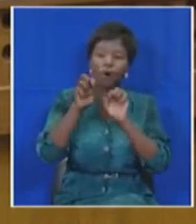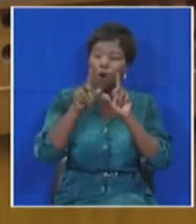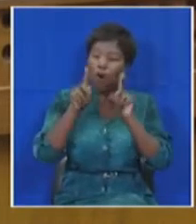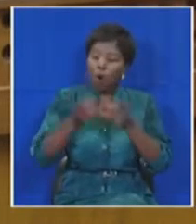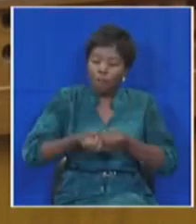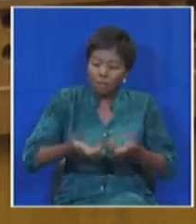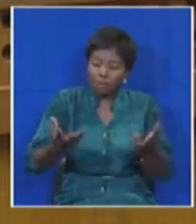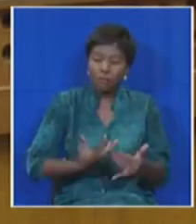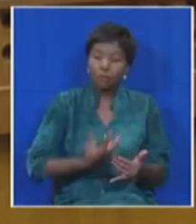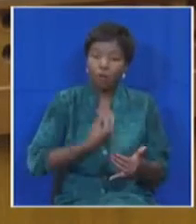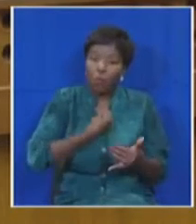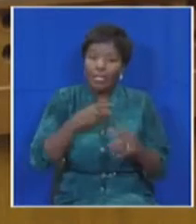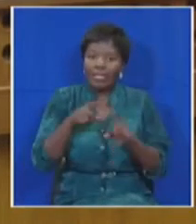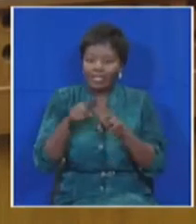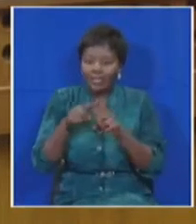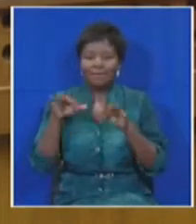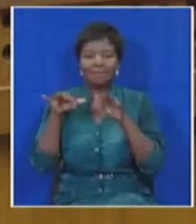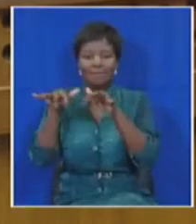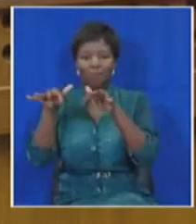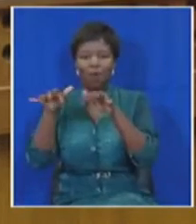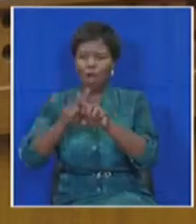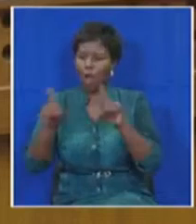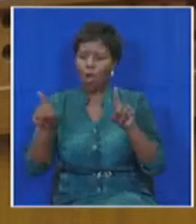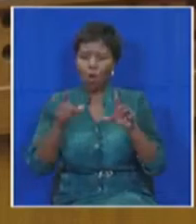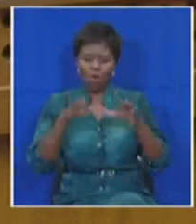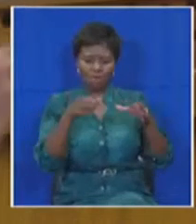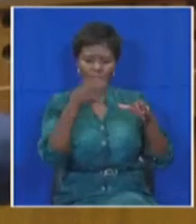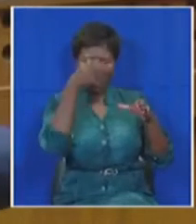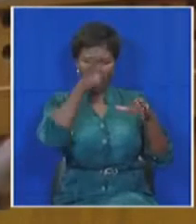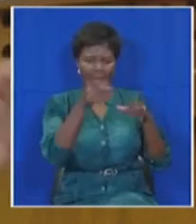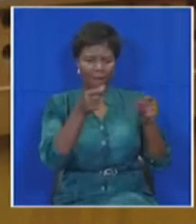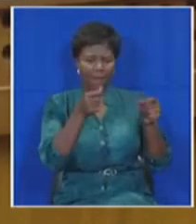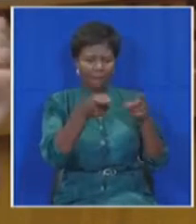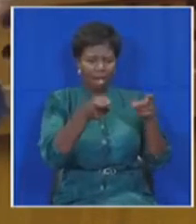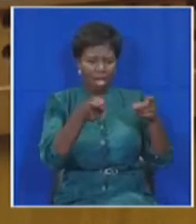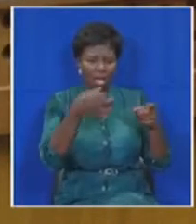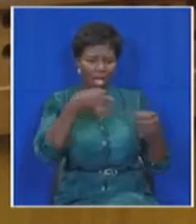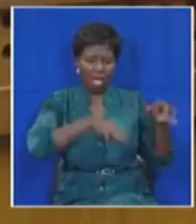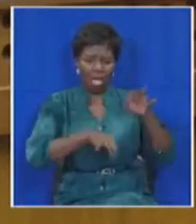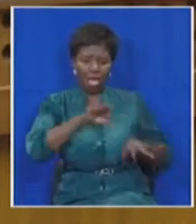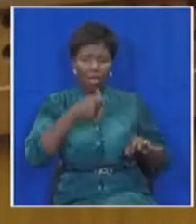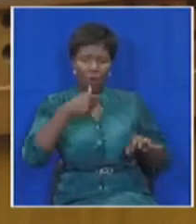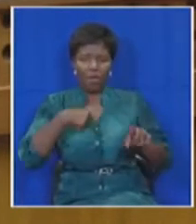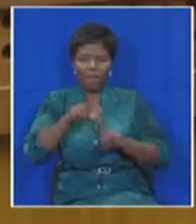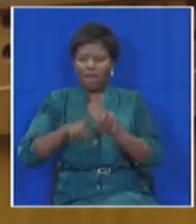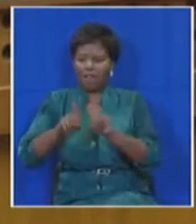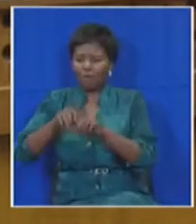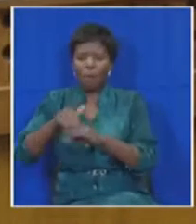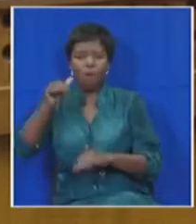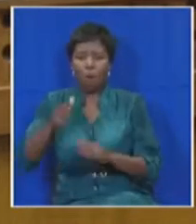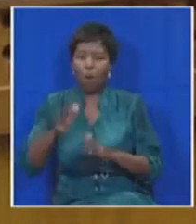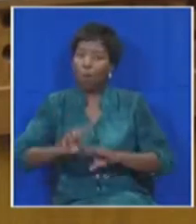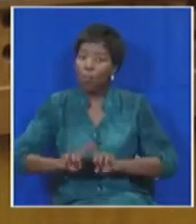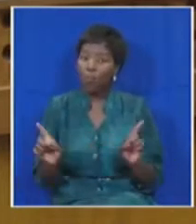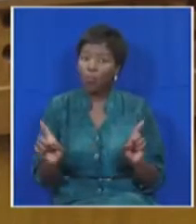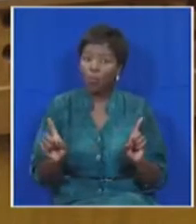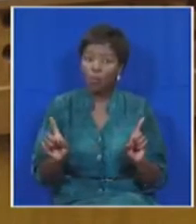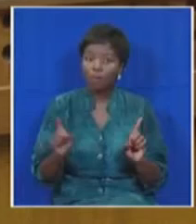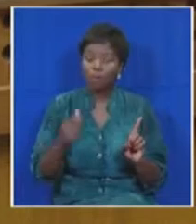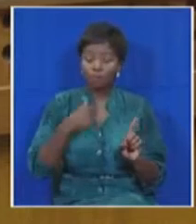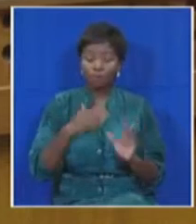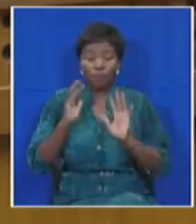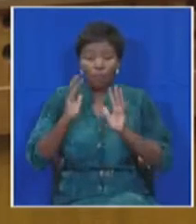for people instead of a bloated, corrupt state that is only dragging us backwards. We will harness the energy